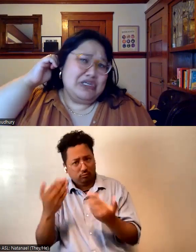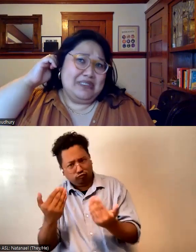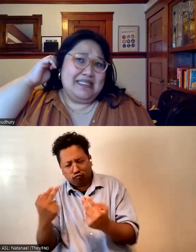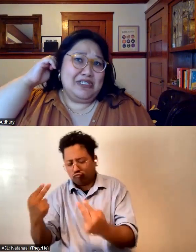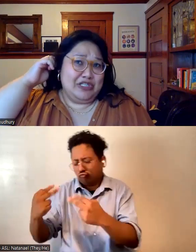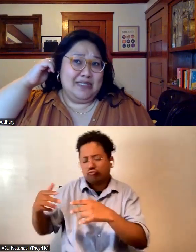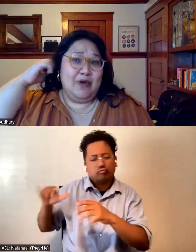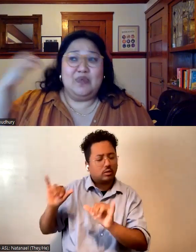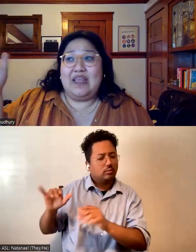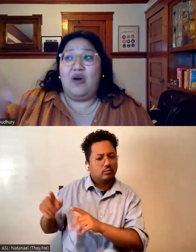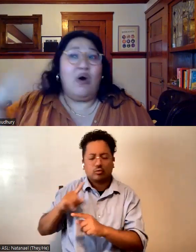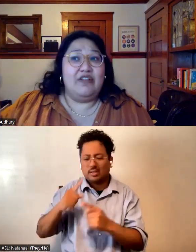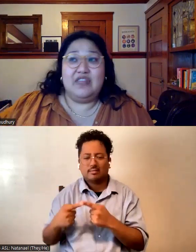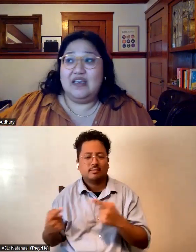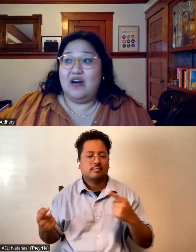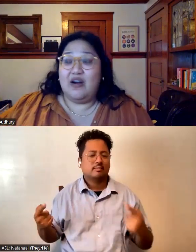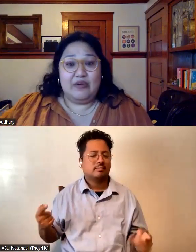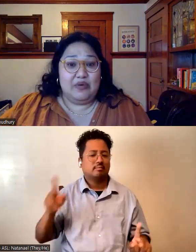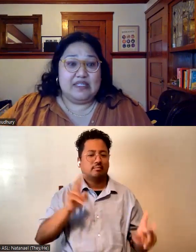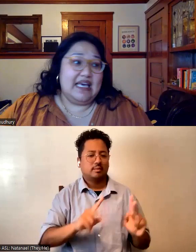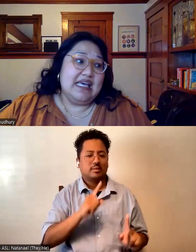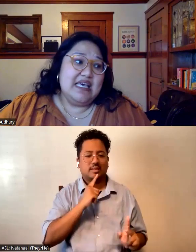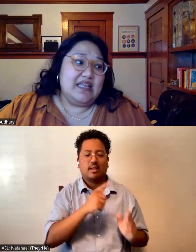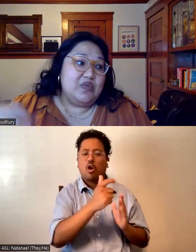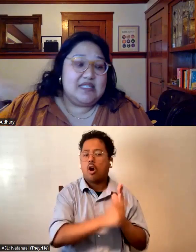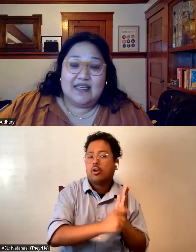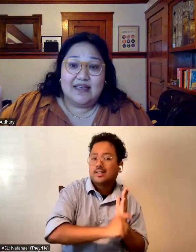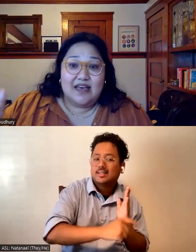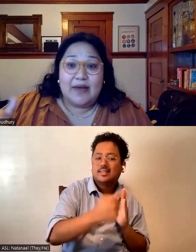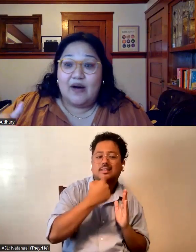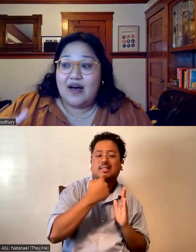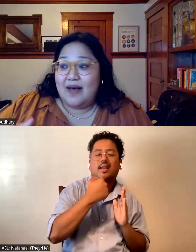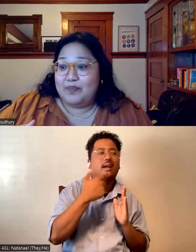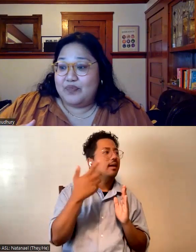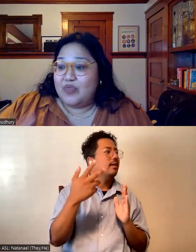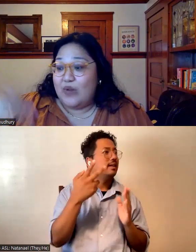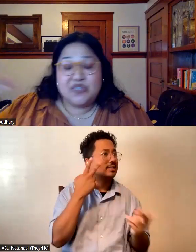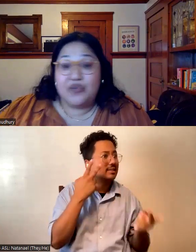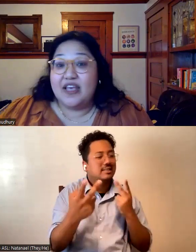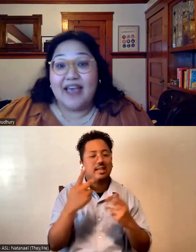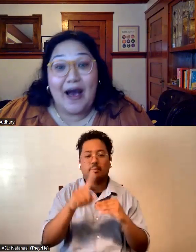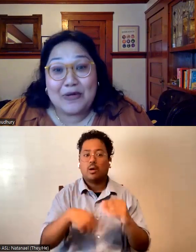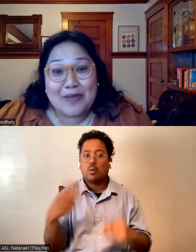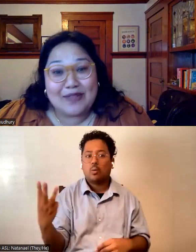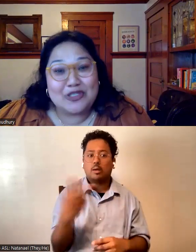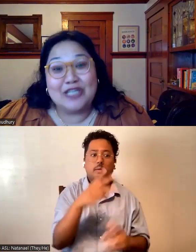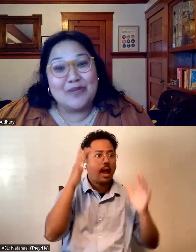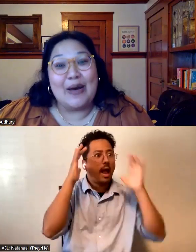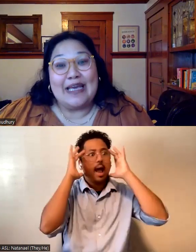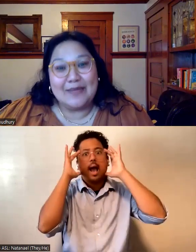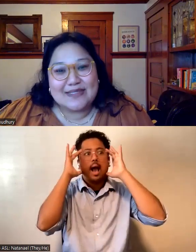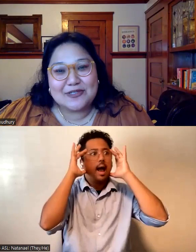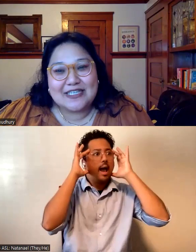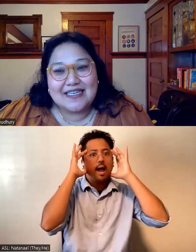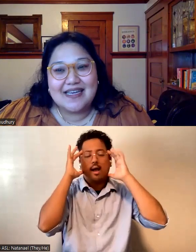really interesting to juxtapose with like all of the articles like that you see about the West freaking out about the changing